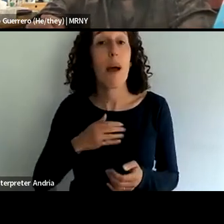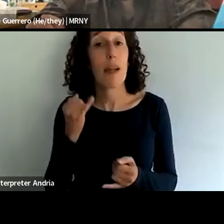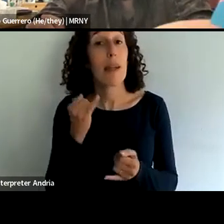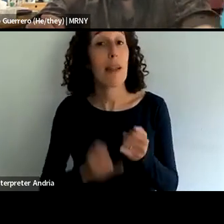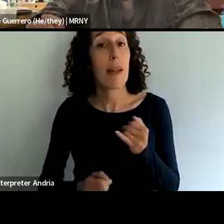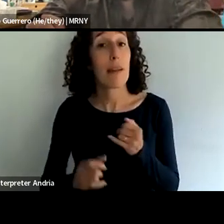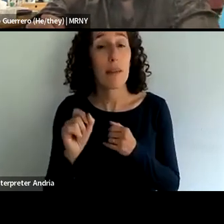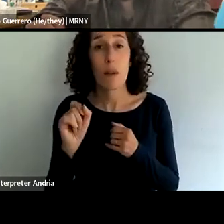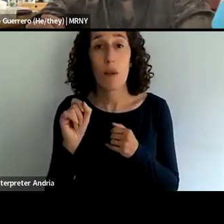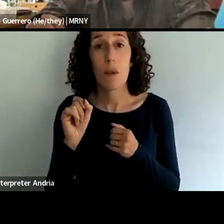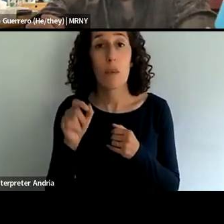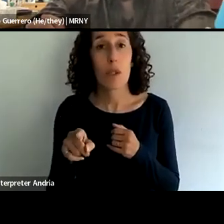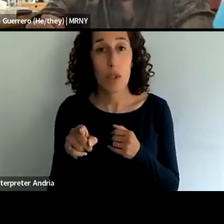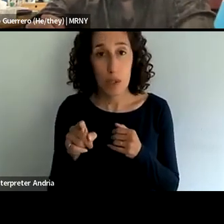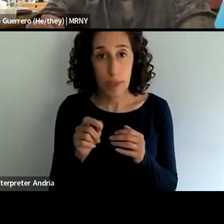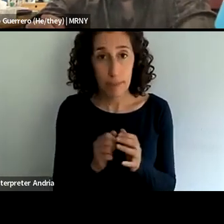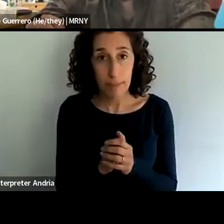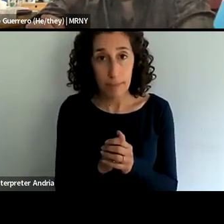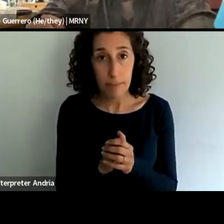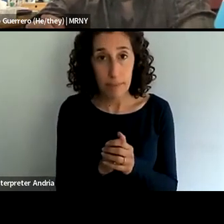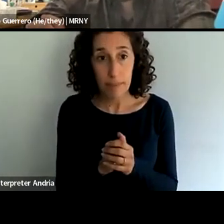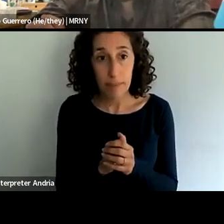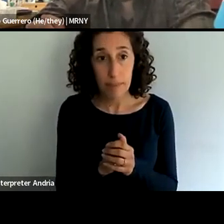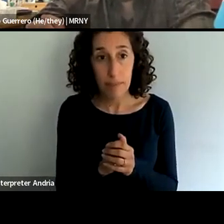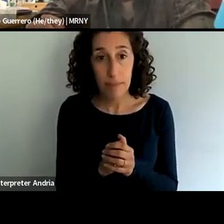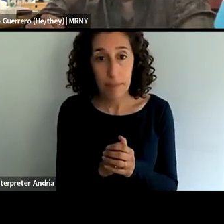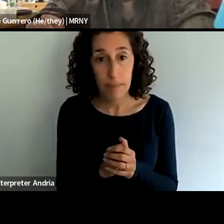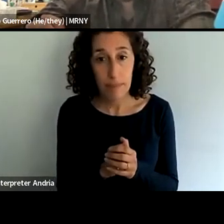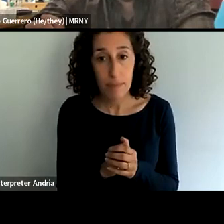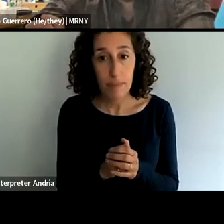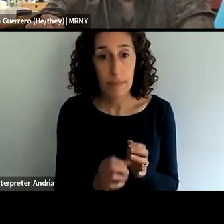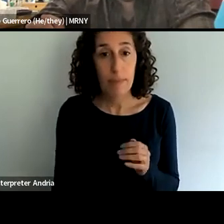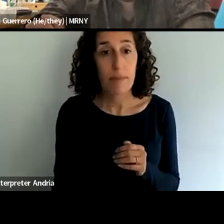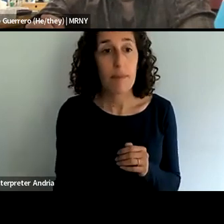and I think it was one of the questions from that I saw in a